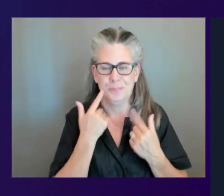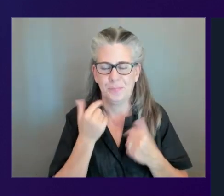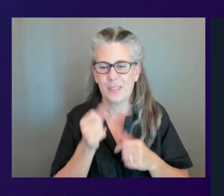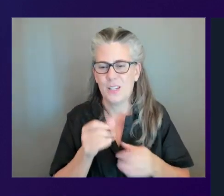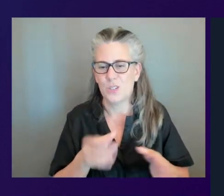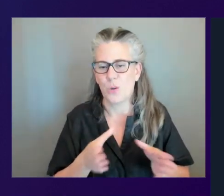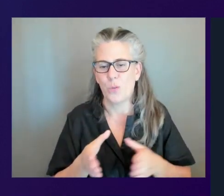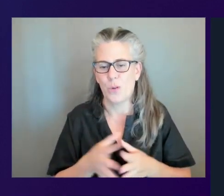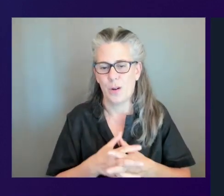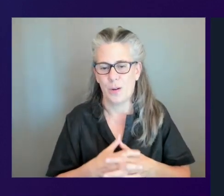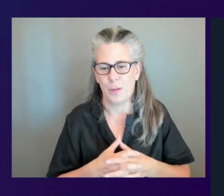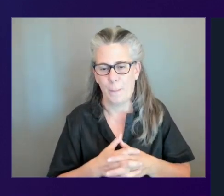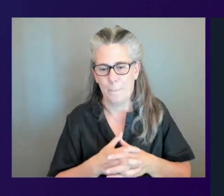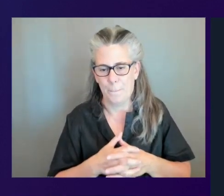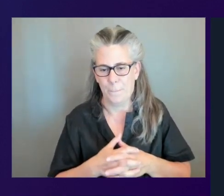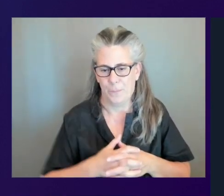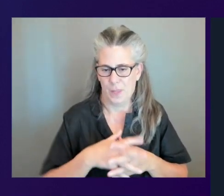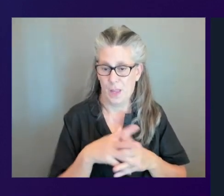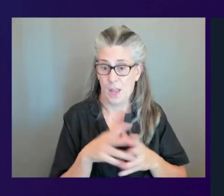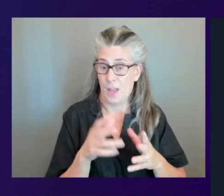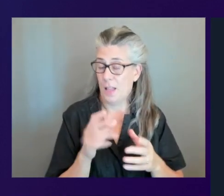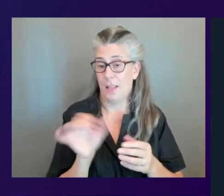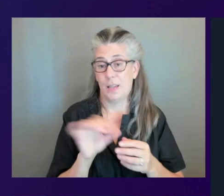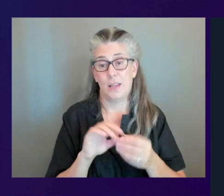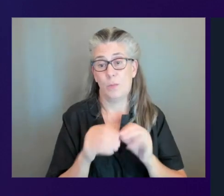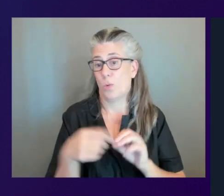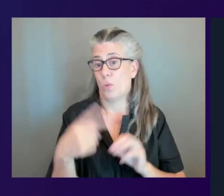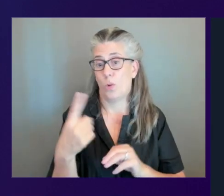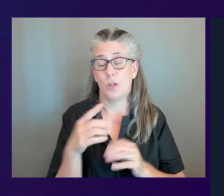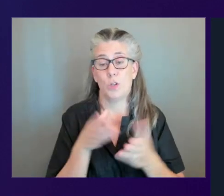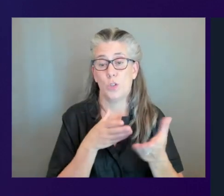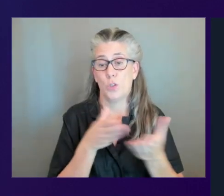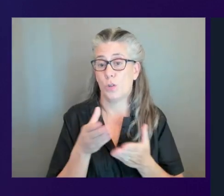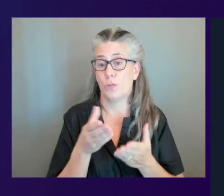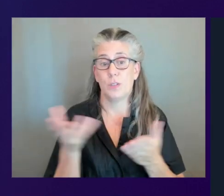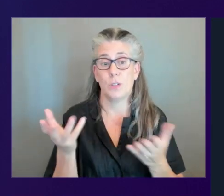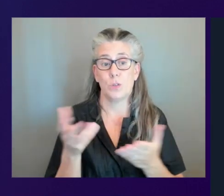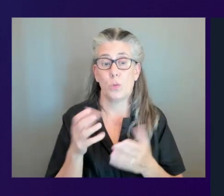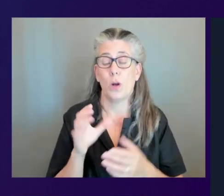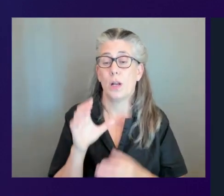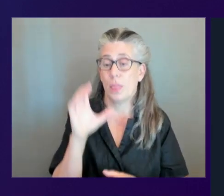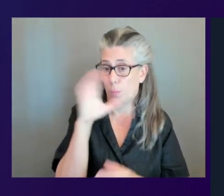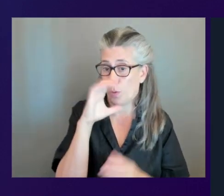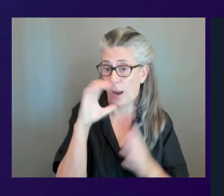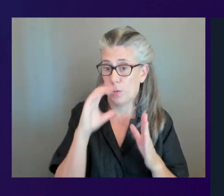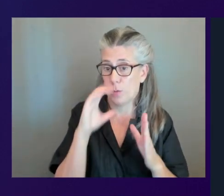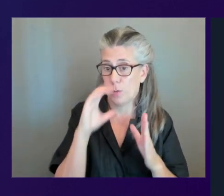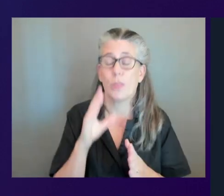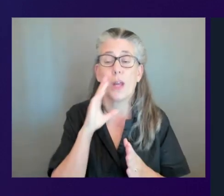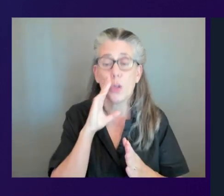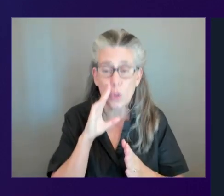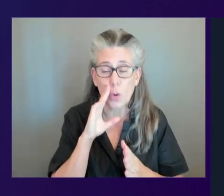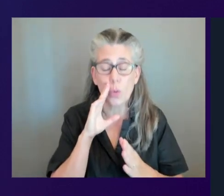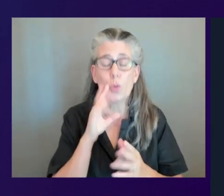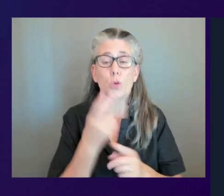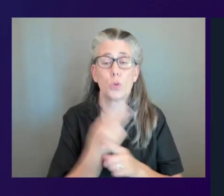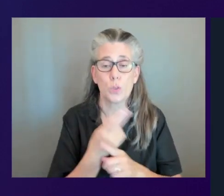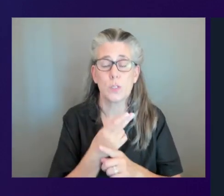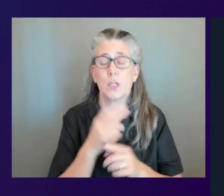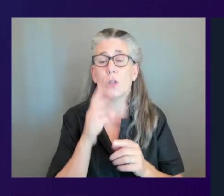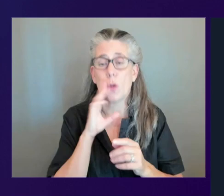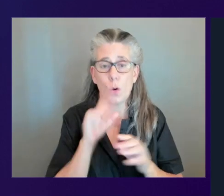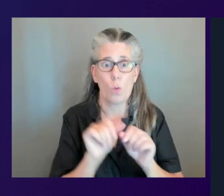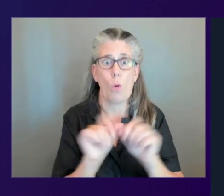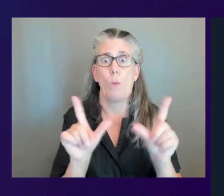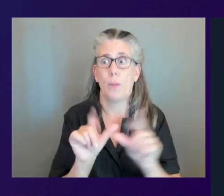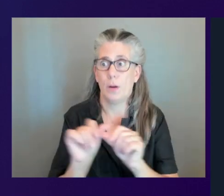said, the number one surface that they're going after is that client-side browser. They know that you're out there. That generally people are trusting. They're out. They're going